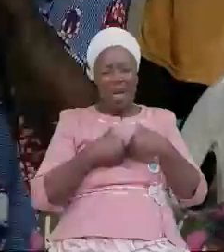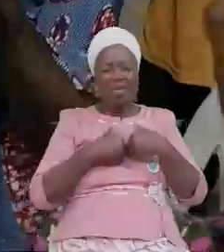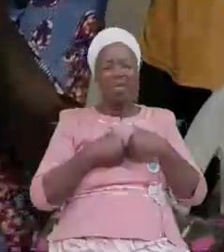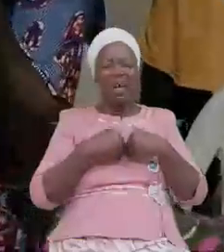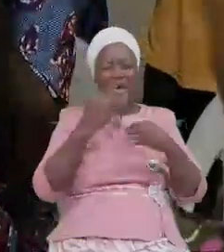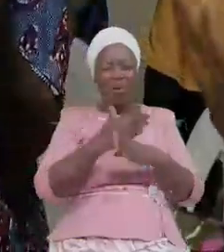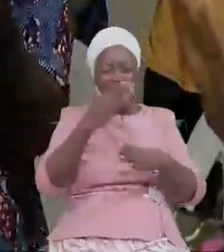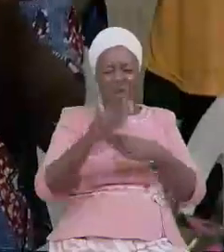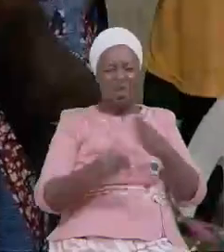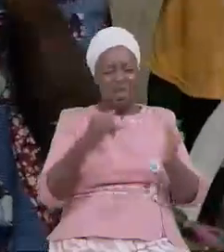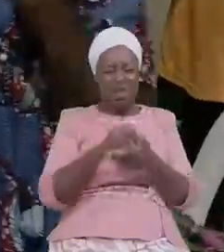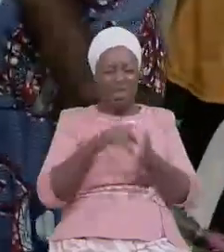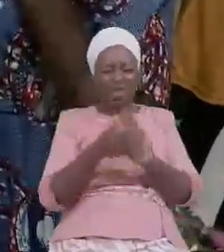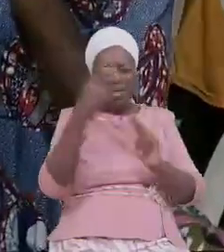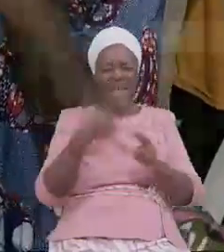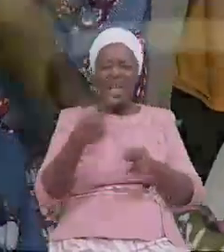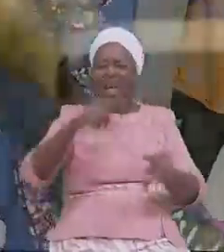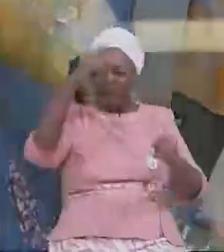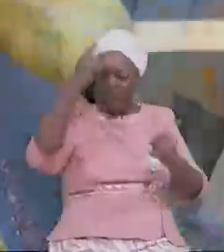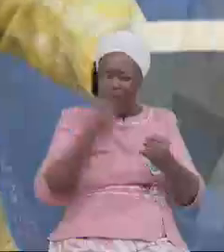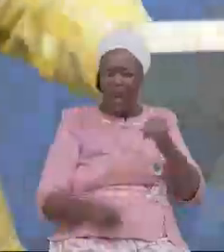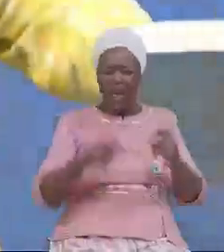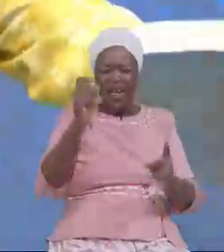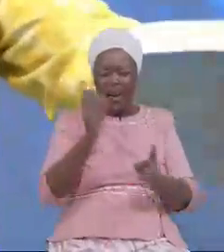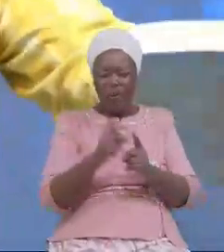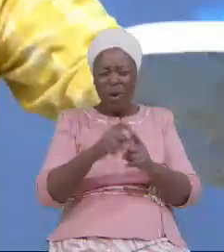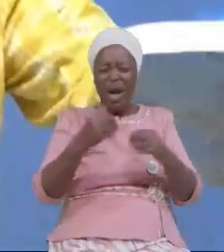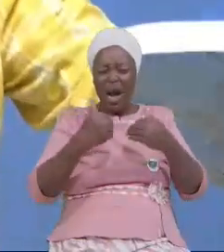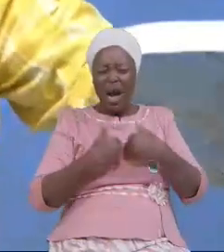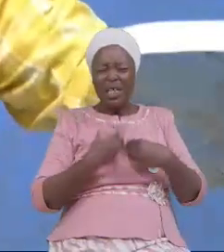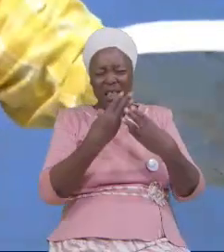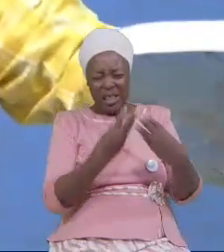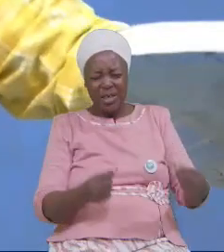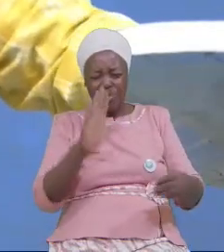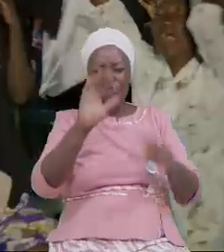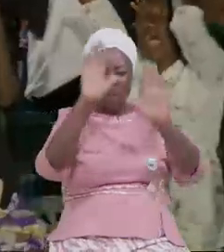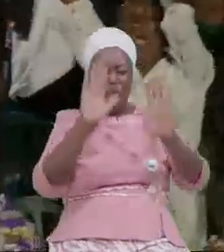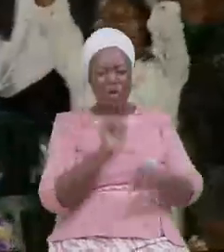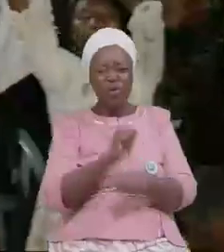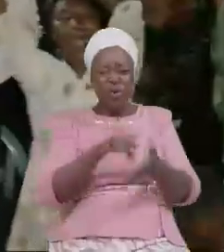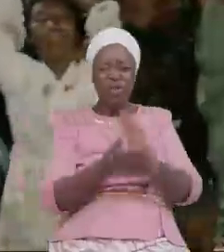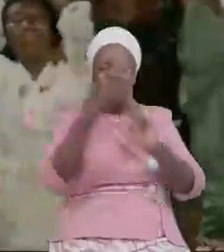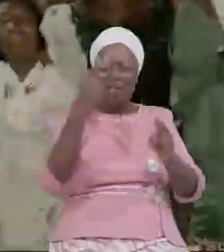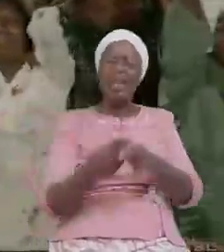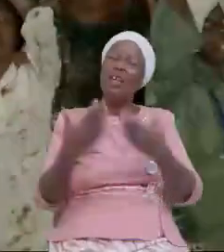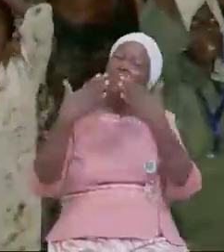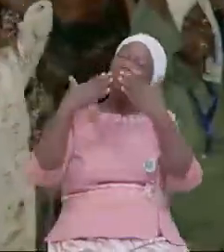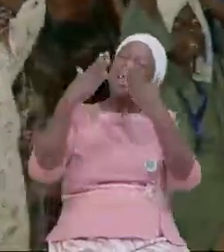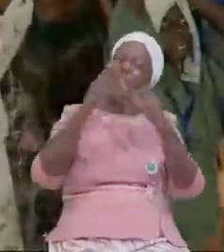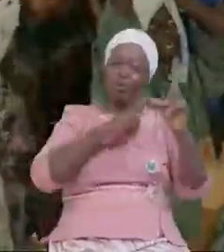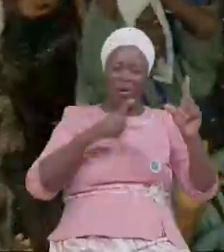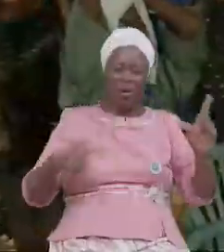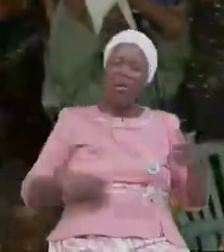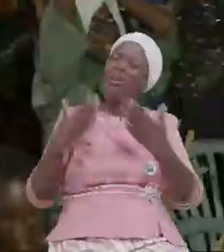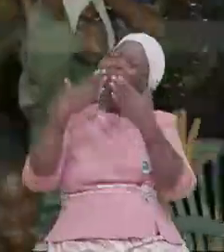it. The final word has settled your miracle. Thank you, Lord.